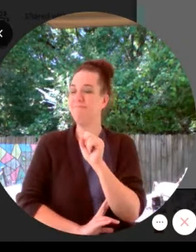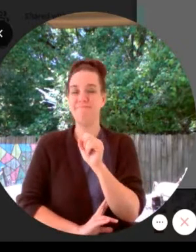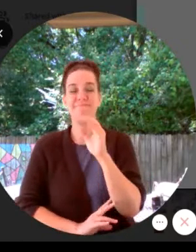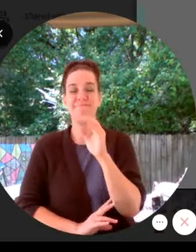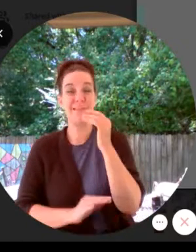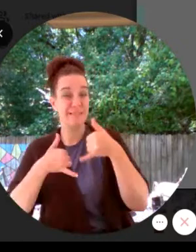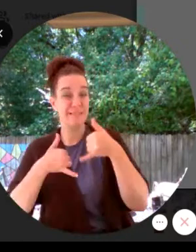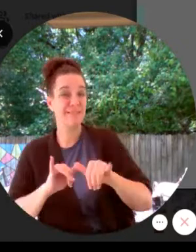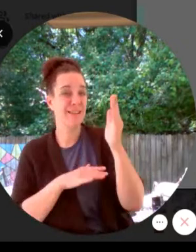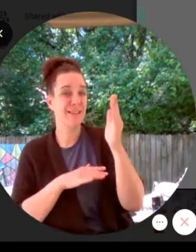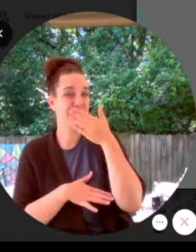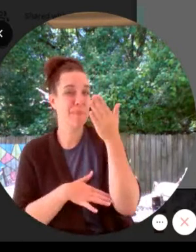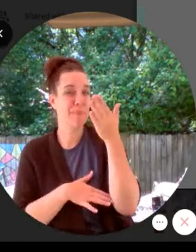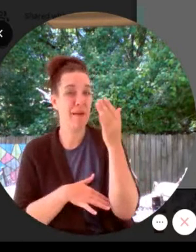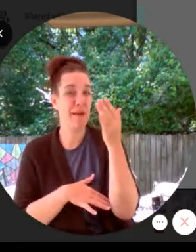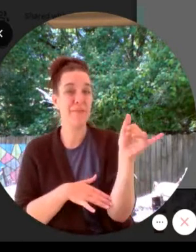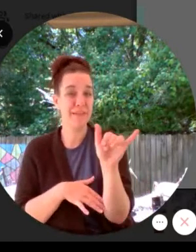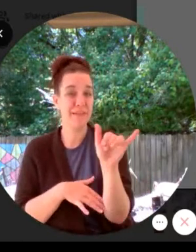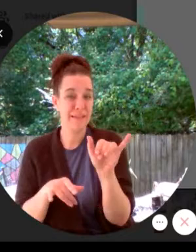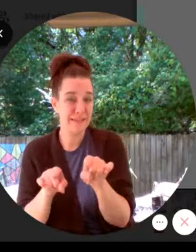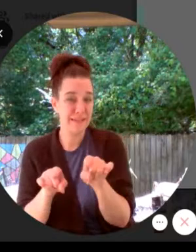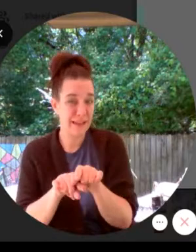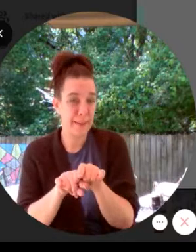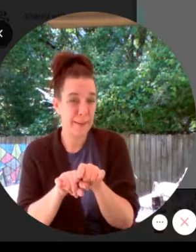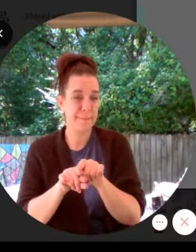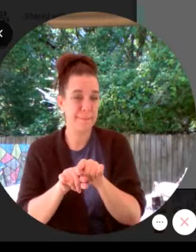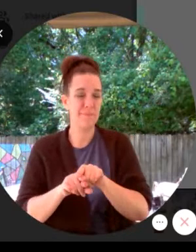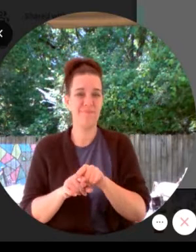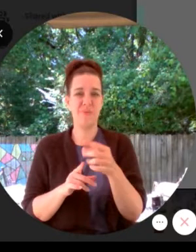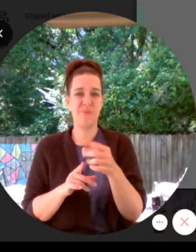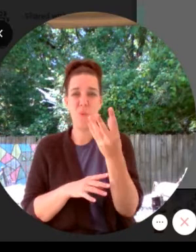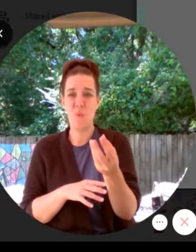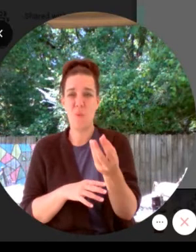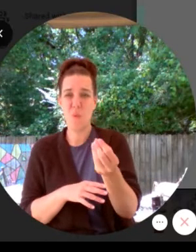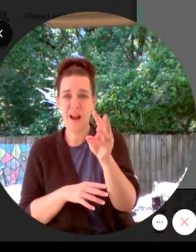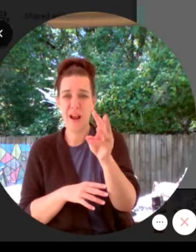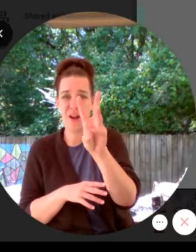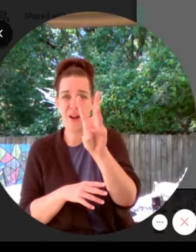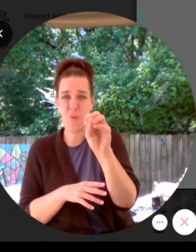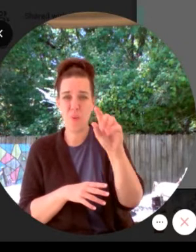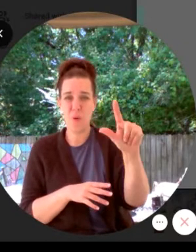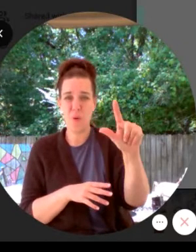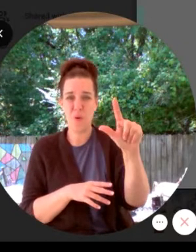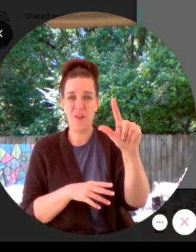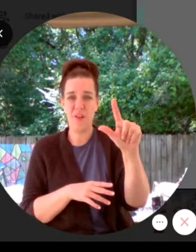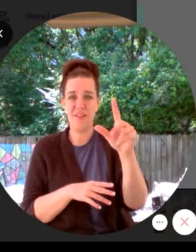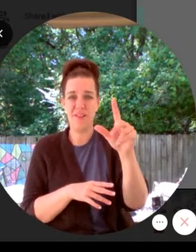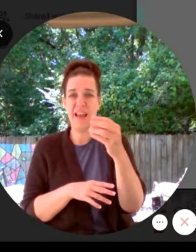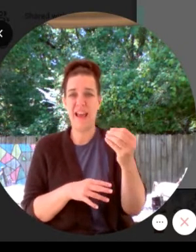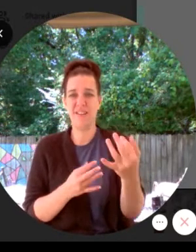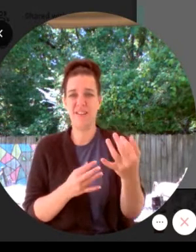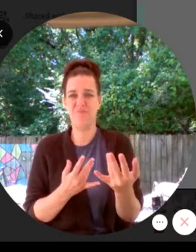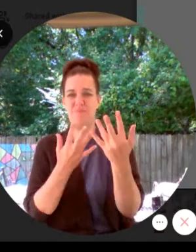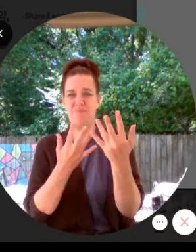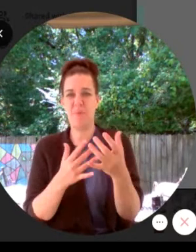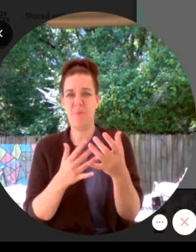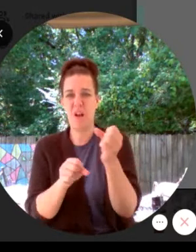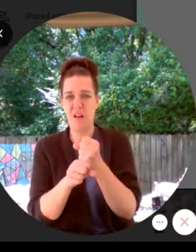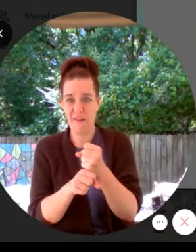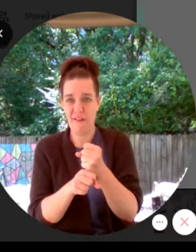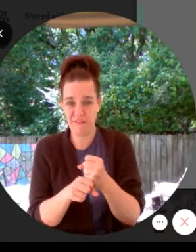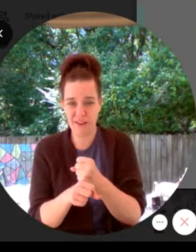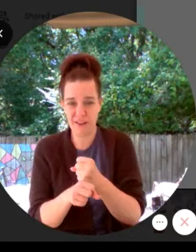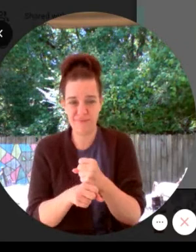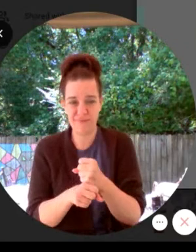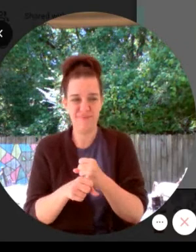same. Wet wool and burnt coffee. There was a faint whiff